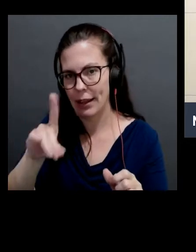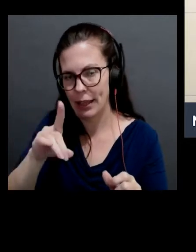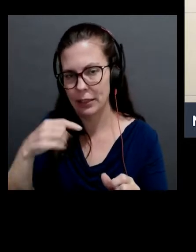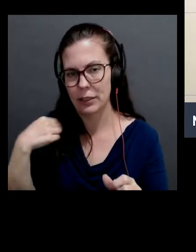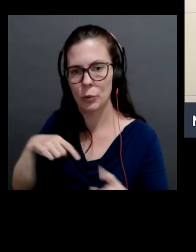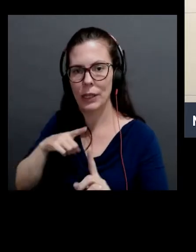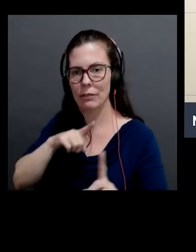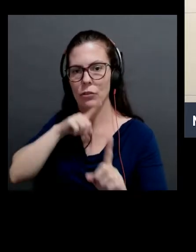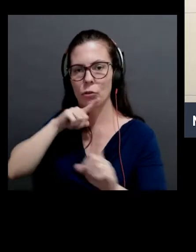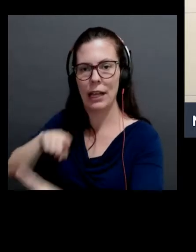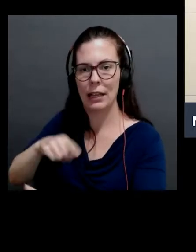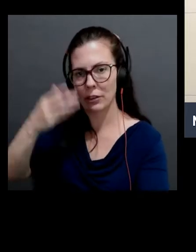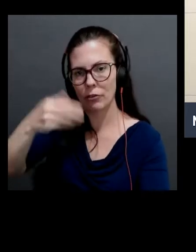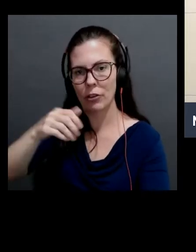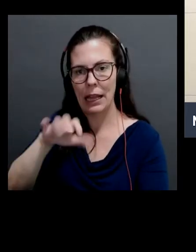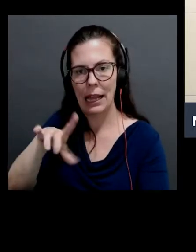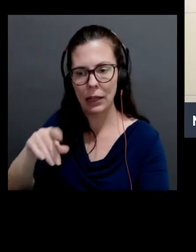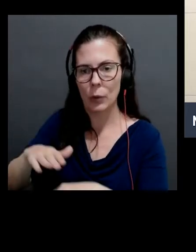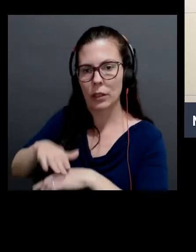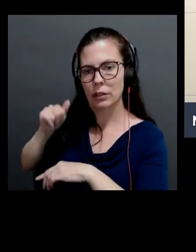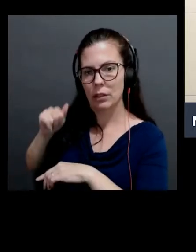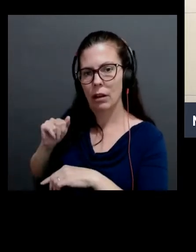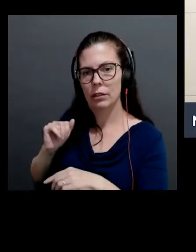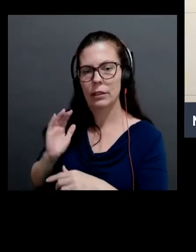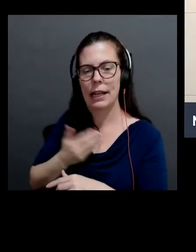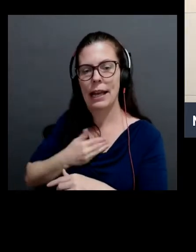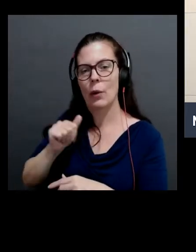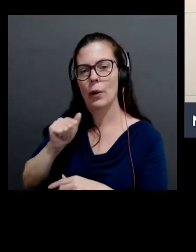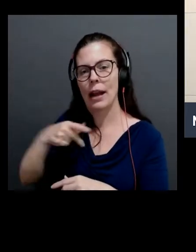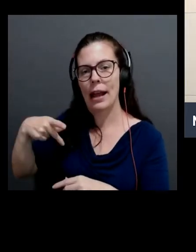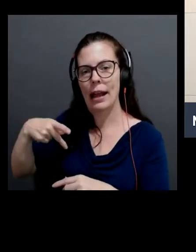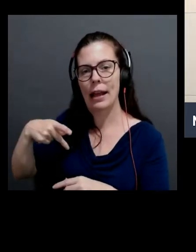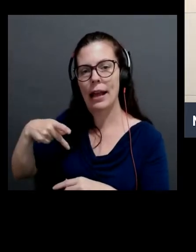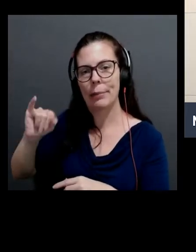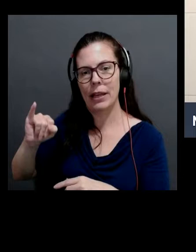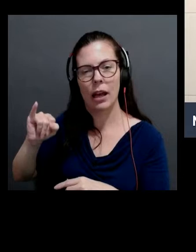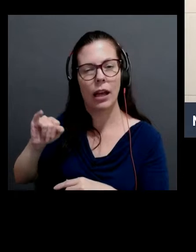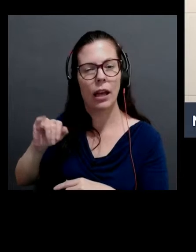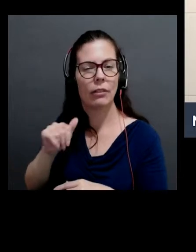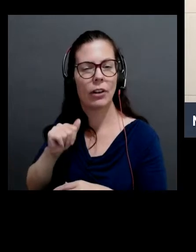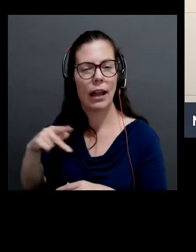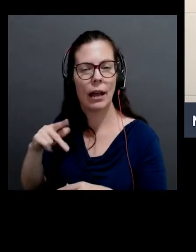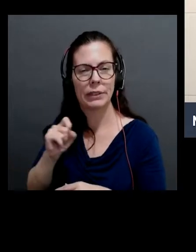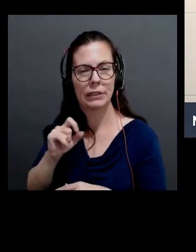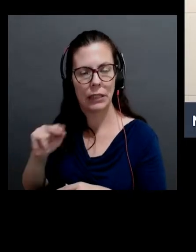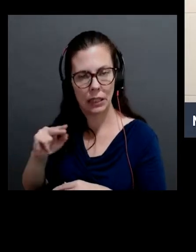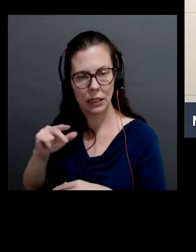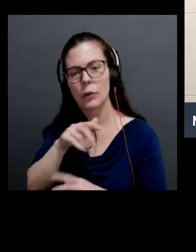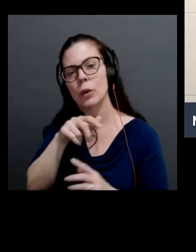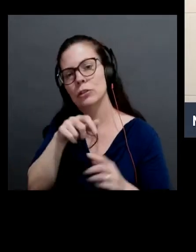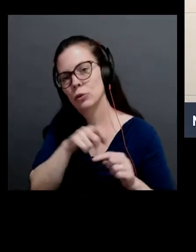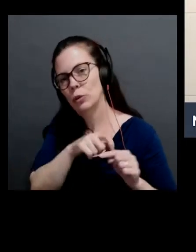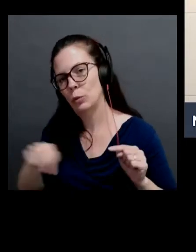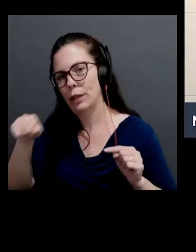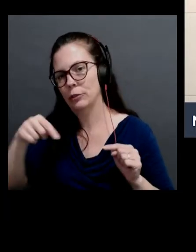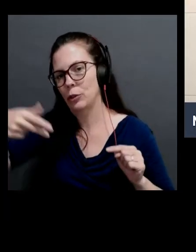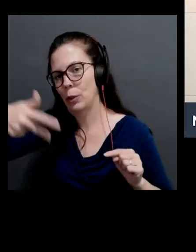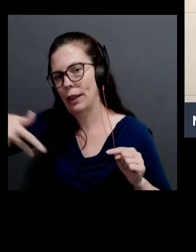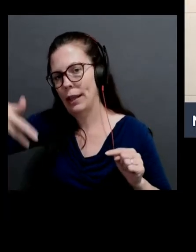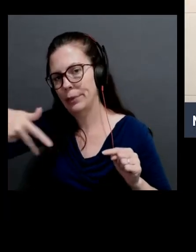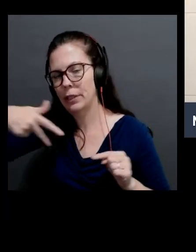that calls our AppSync APIs, which basically get routed to our Lambda so that we can fetch data from